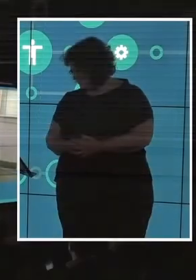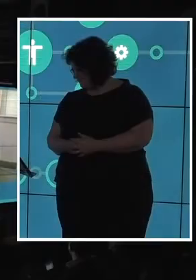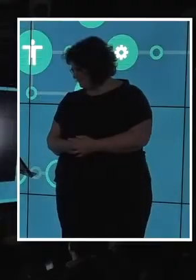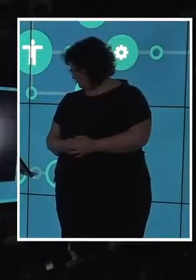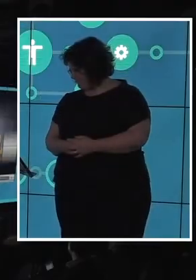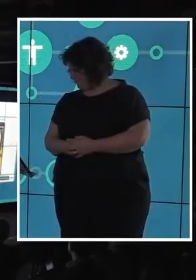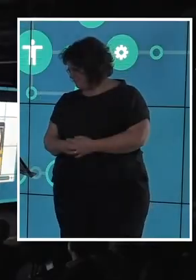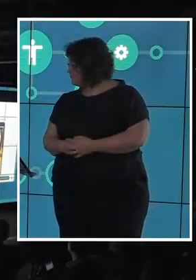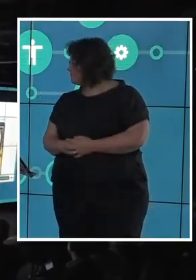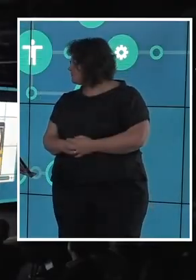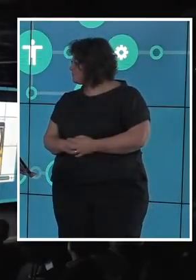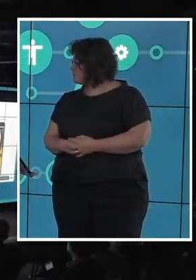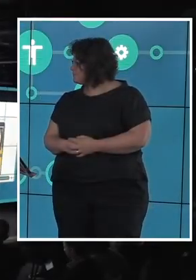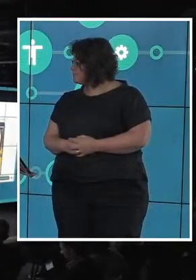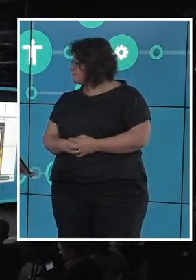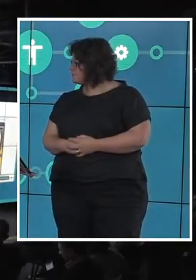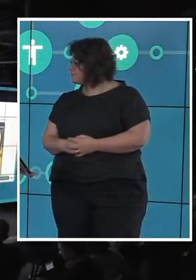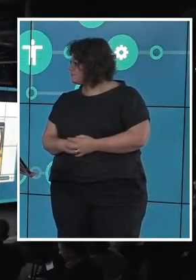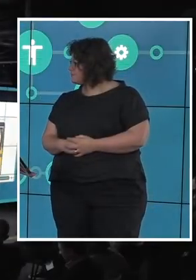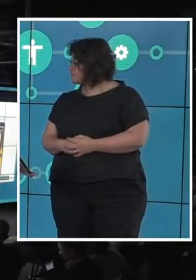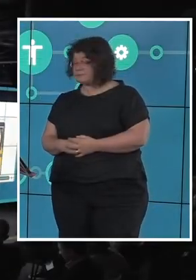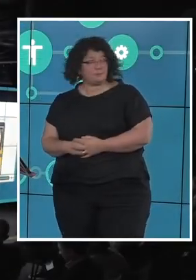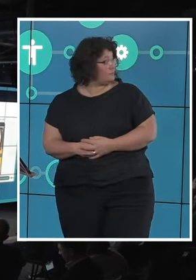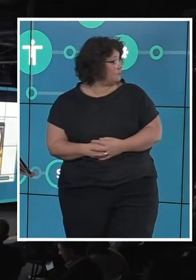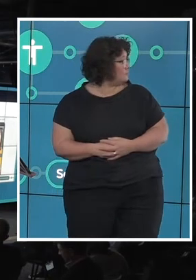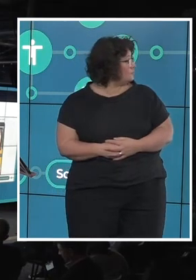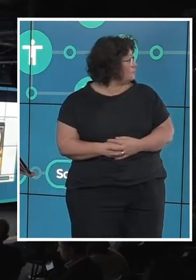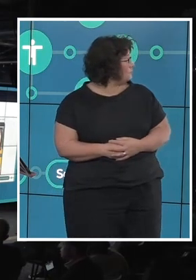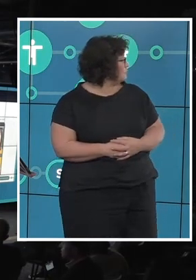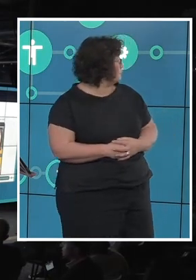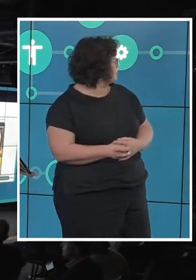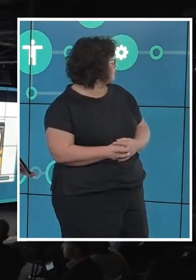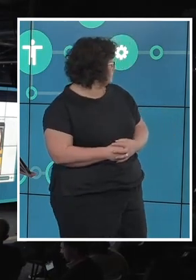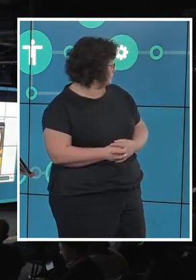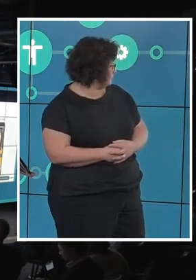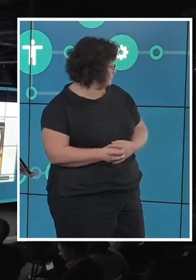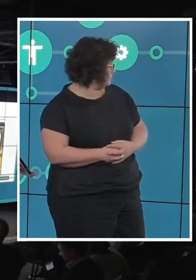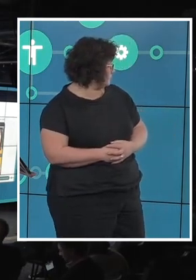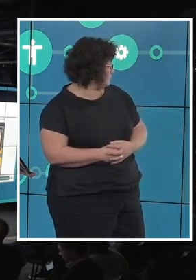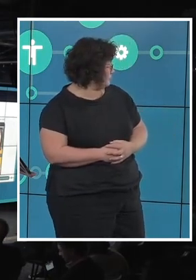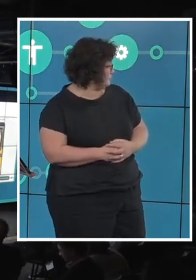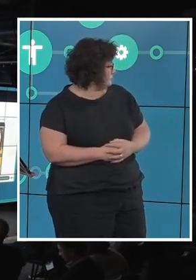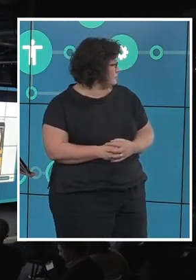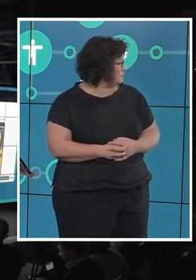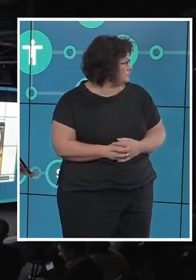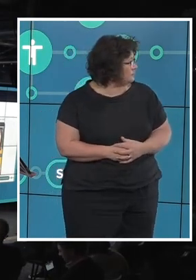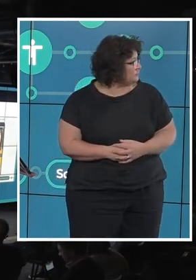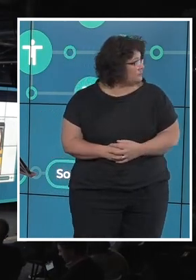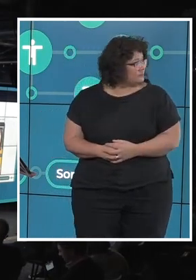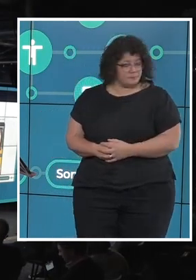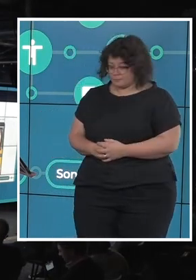And let me show now live, what is next? Oh, live caption, okay. I'll make a demo for